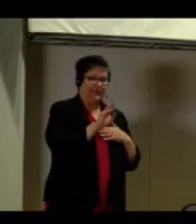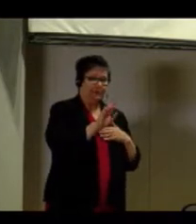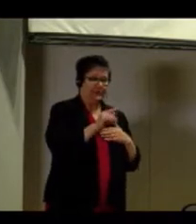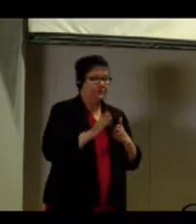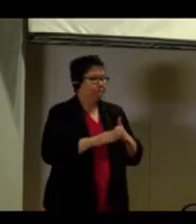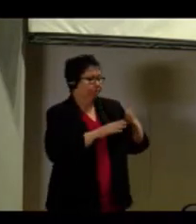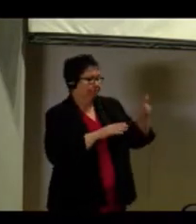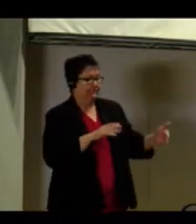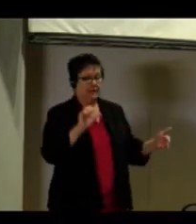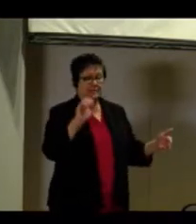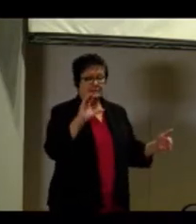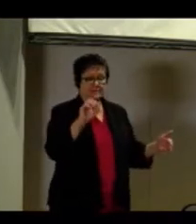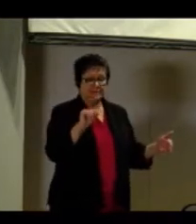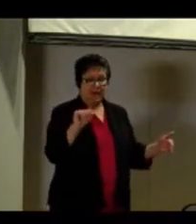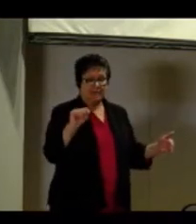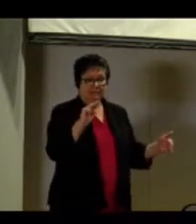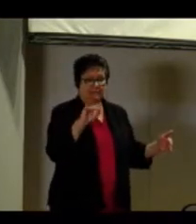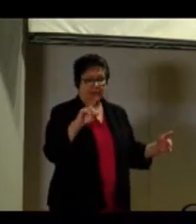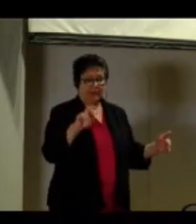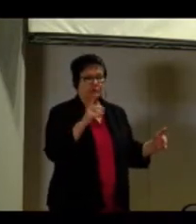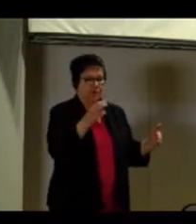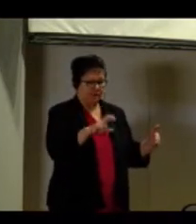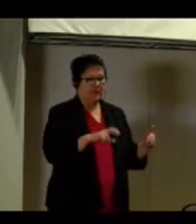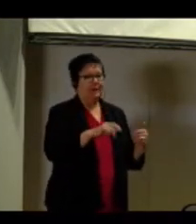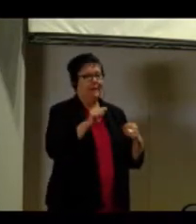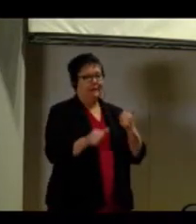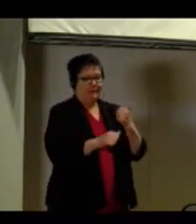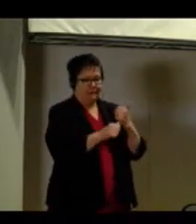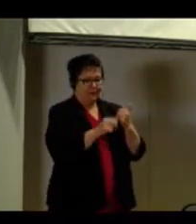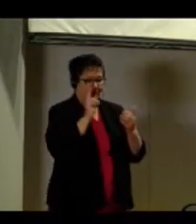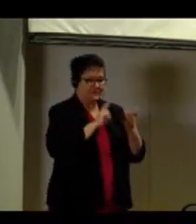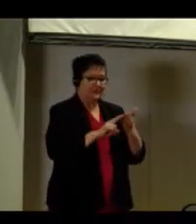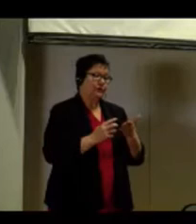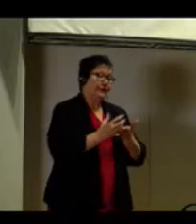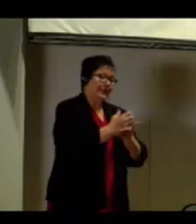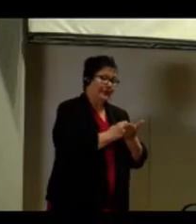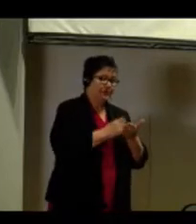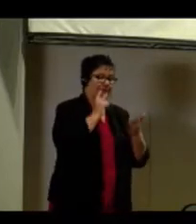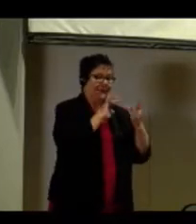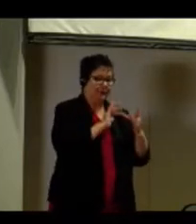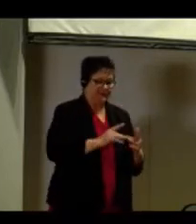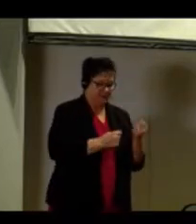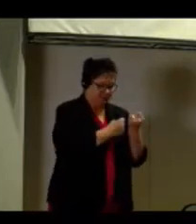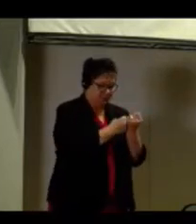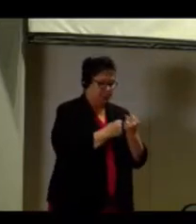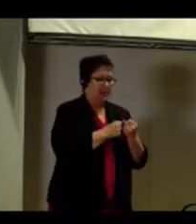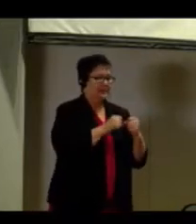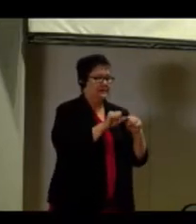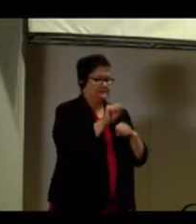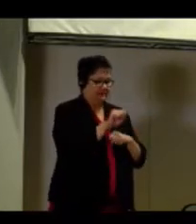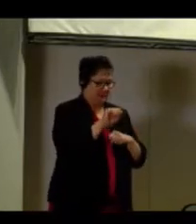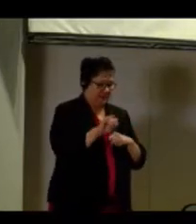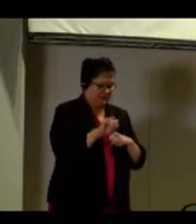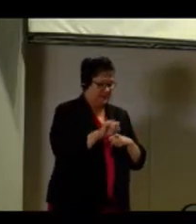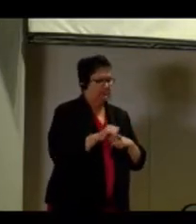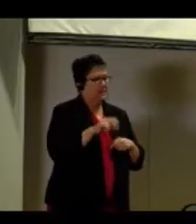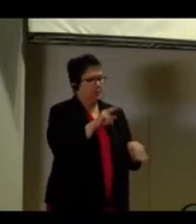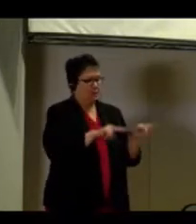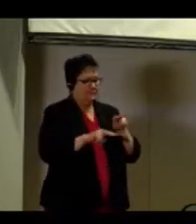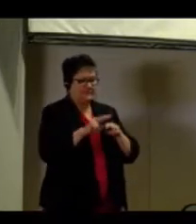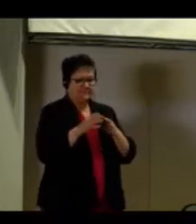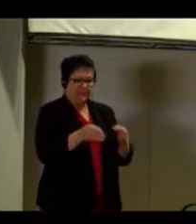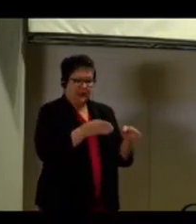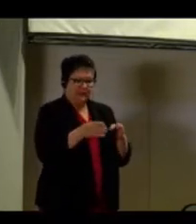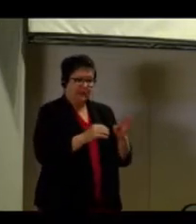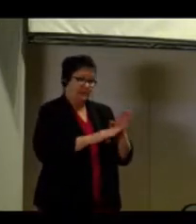Dr. Scott Miller is Undersecretary for Collections and Interdisciplinary Support at the Smithsonian. Scott oversees planning and